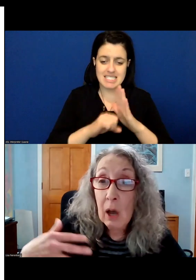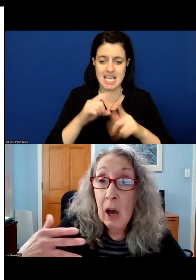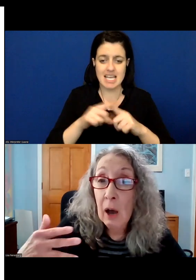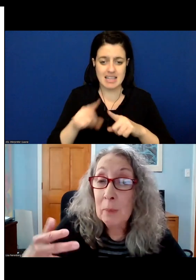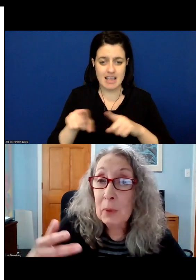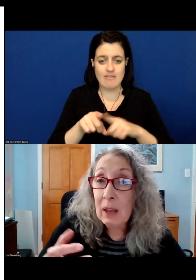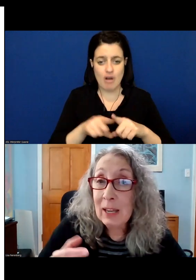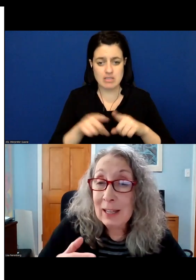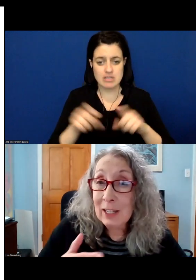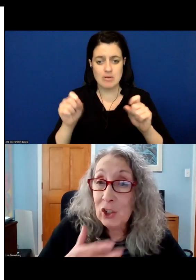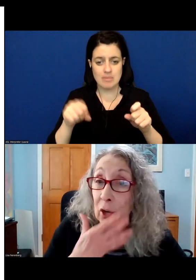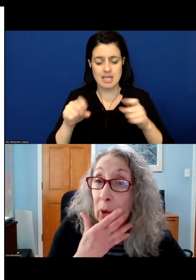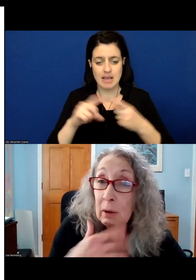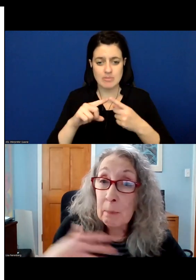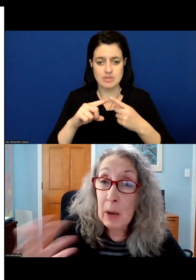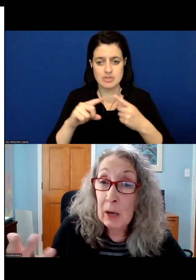to